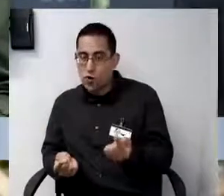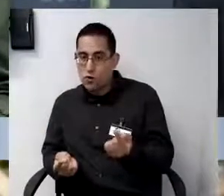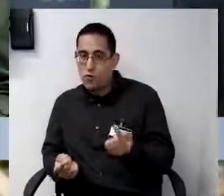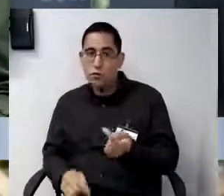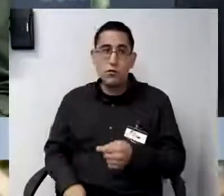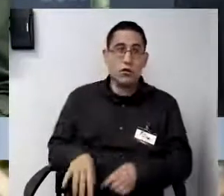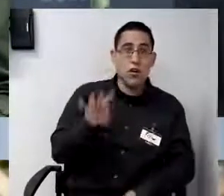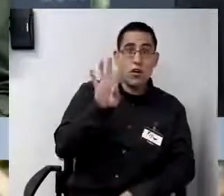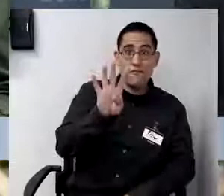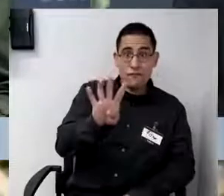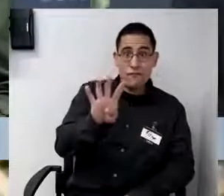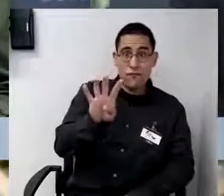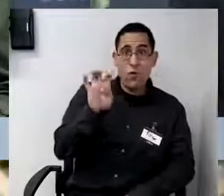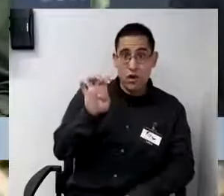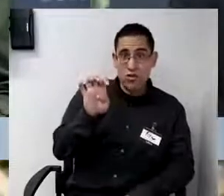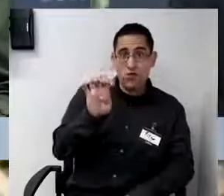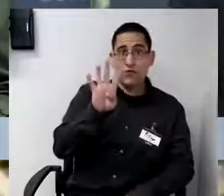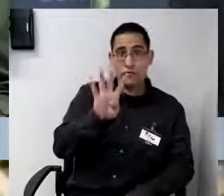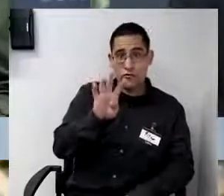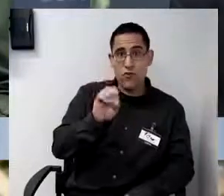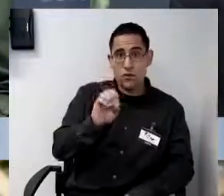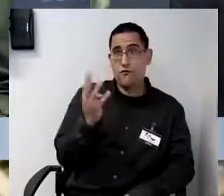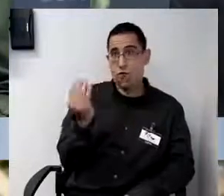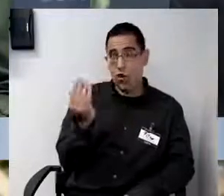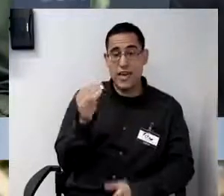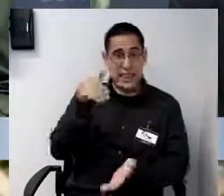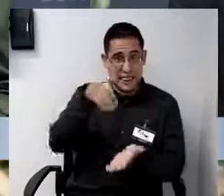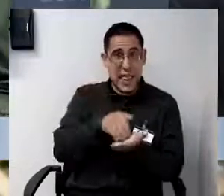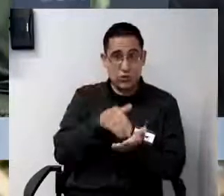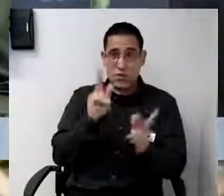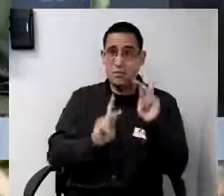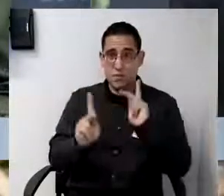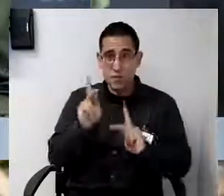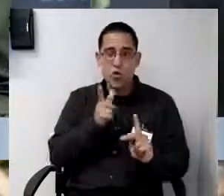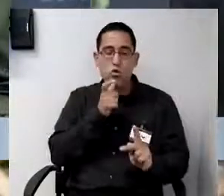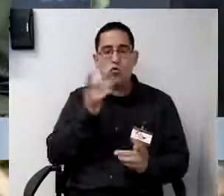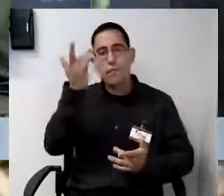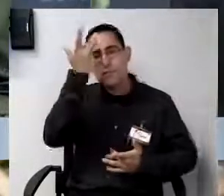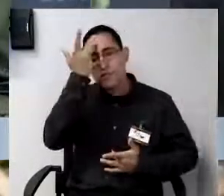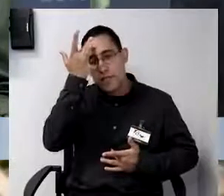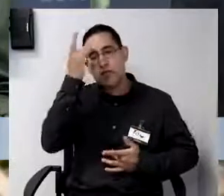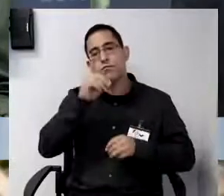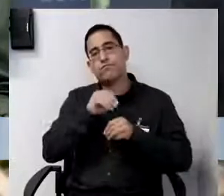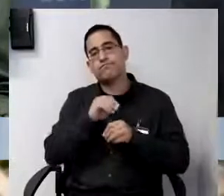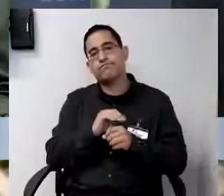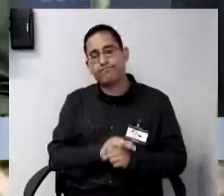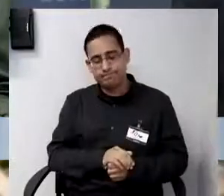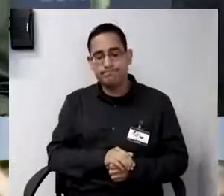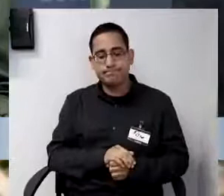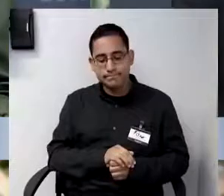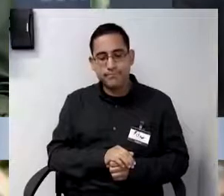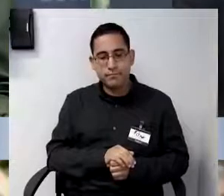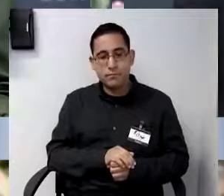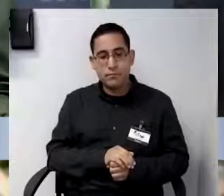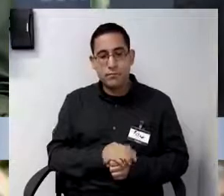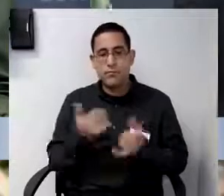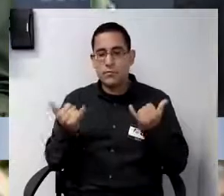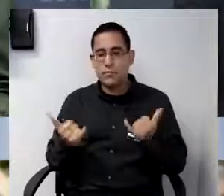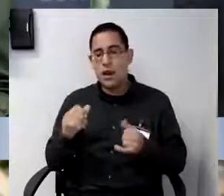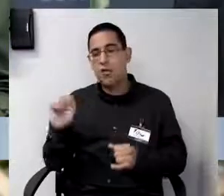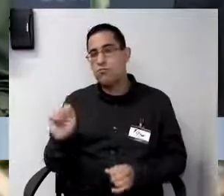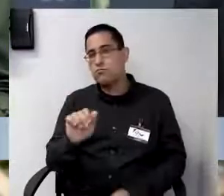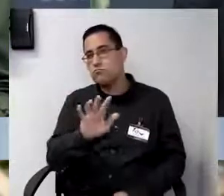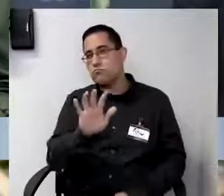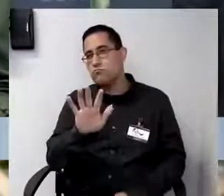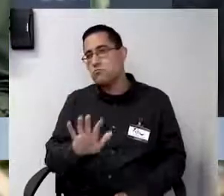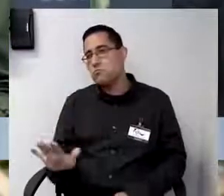414,000 have tested positive since inception. So we now are averaging, again, let's say over the last